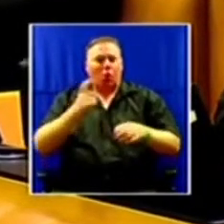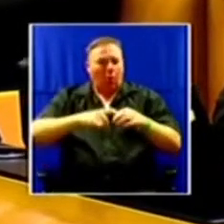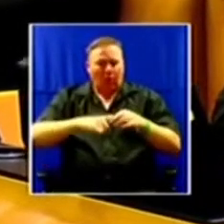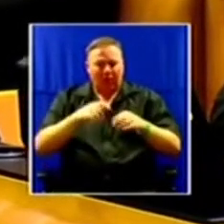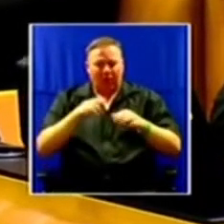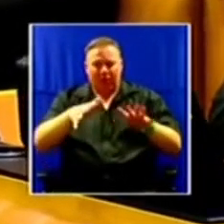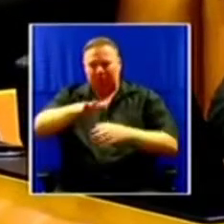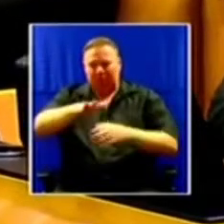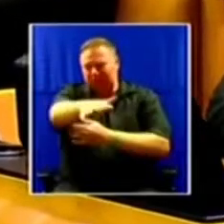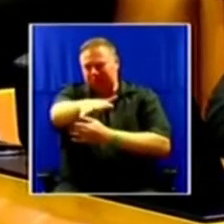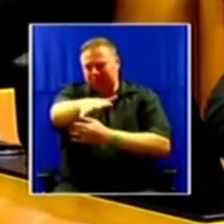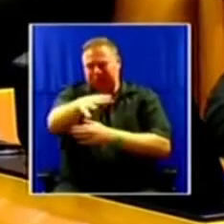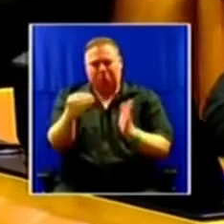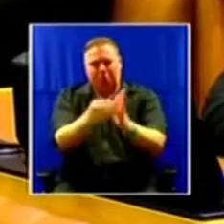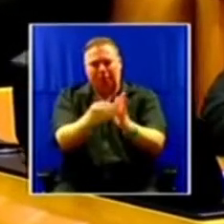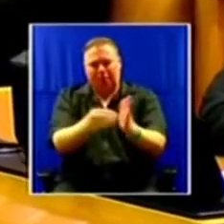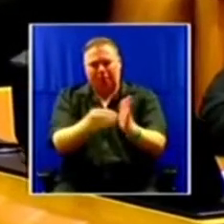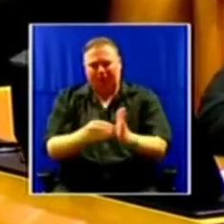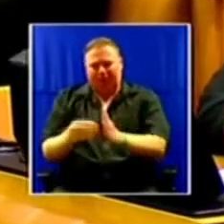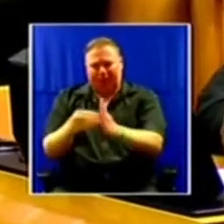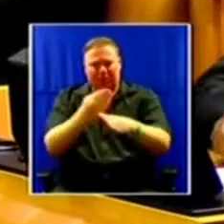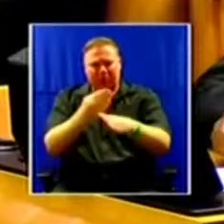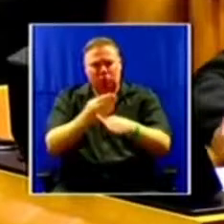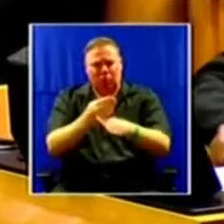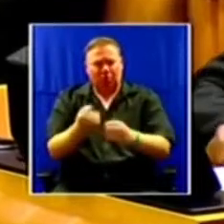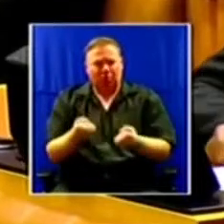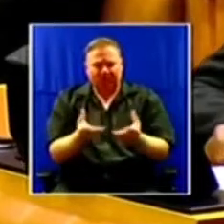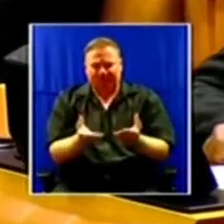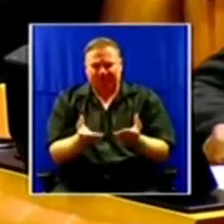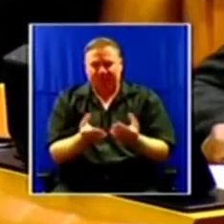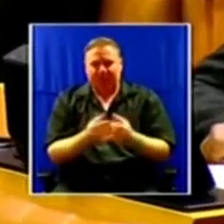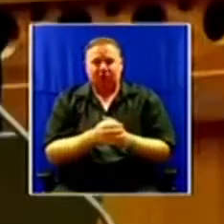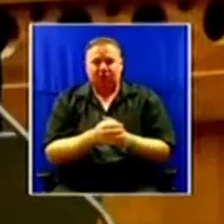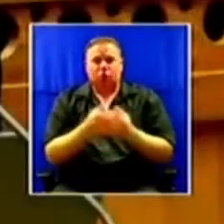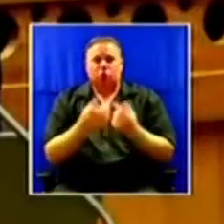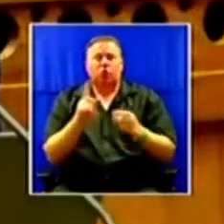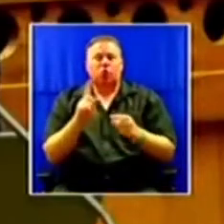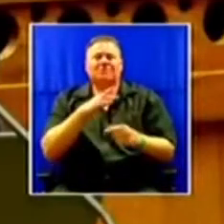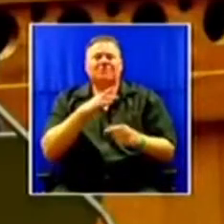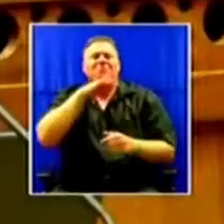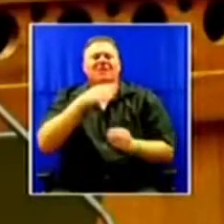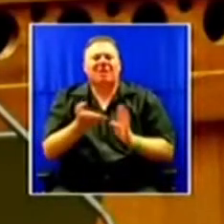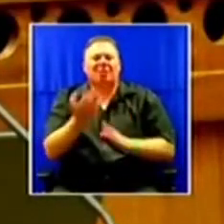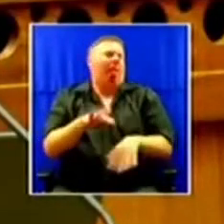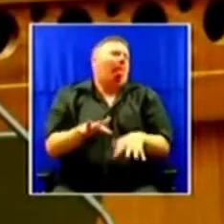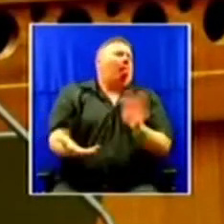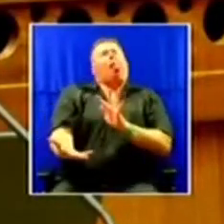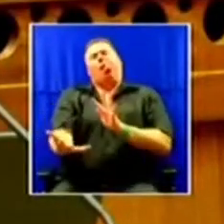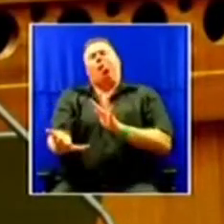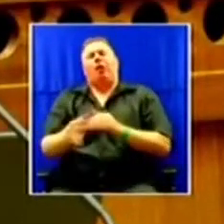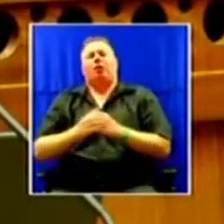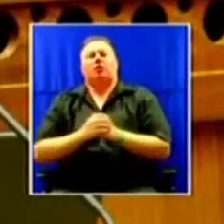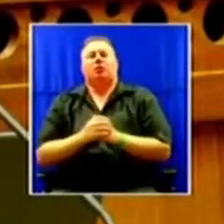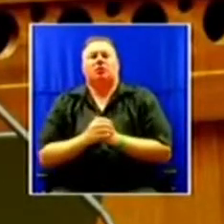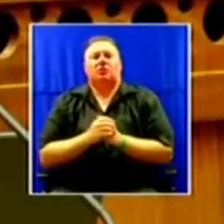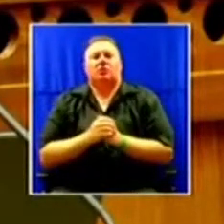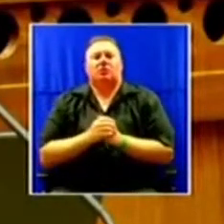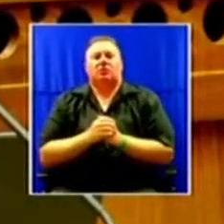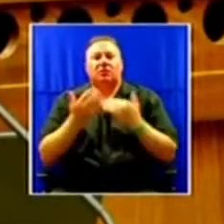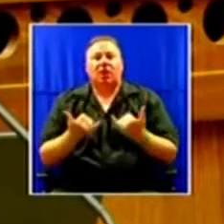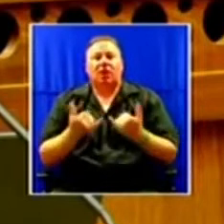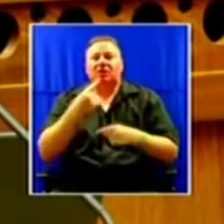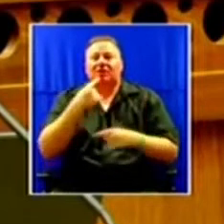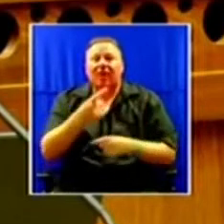been appointed, and all they ever do is to mess up. Now we are saying the days